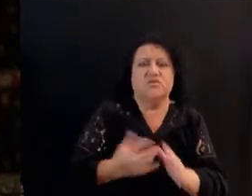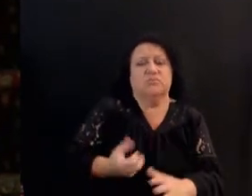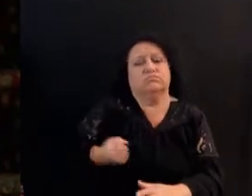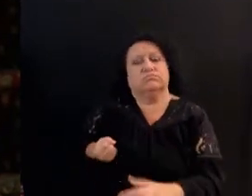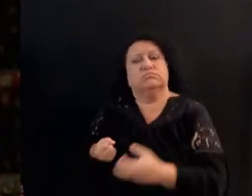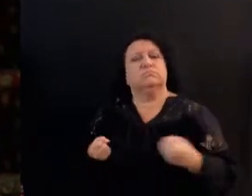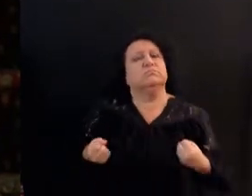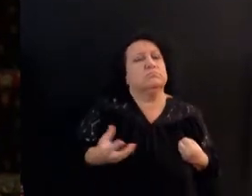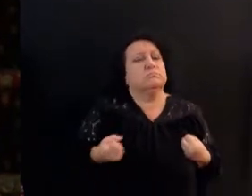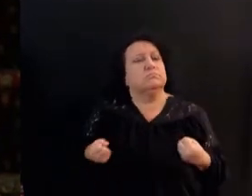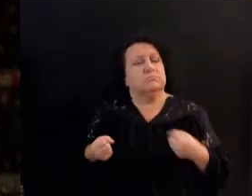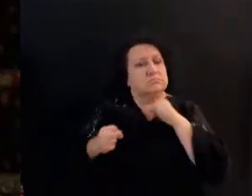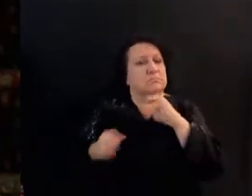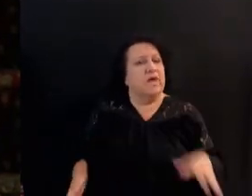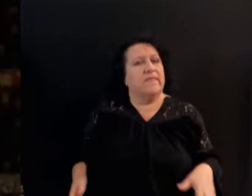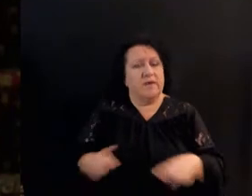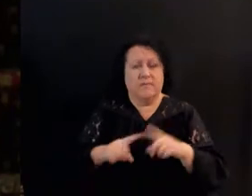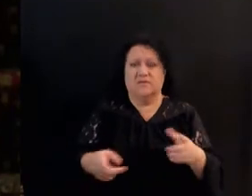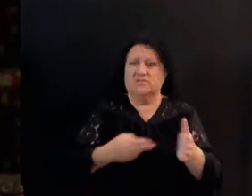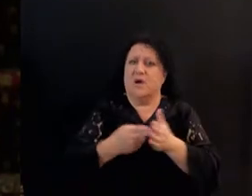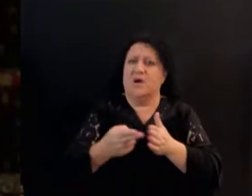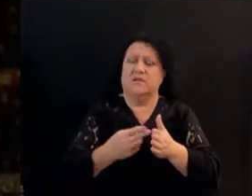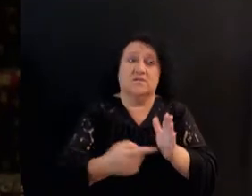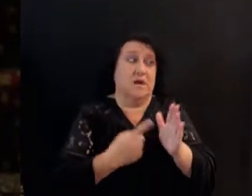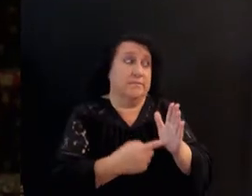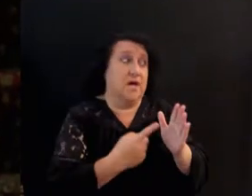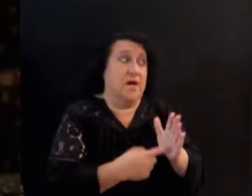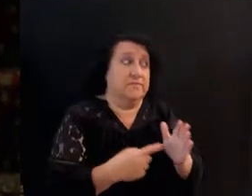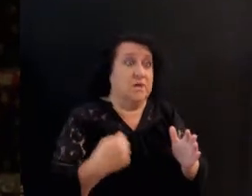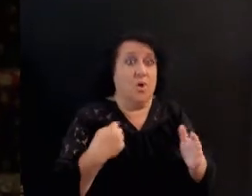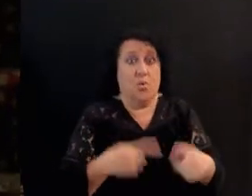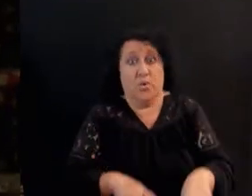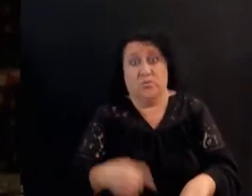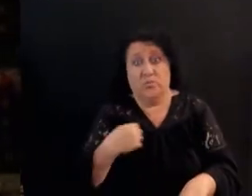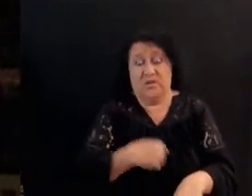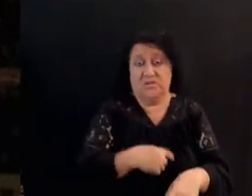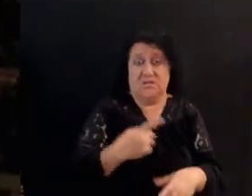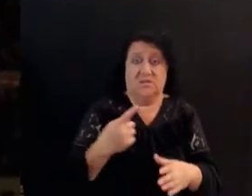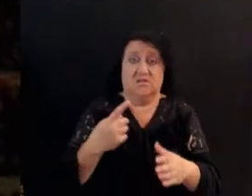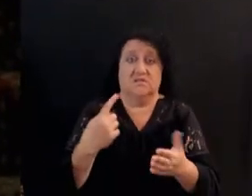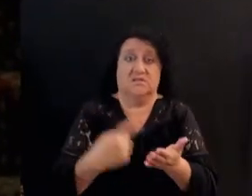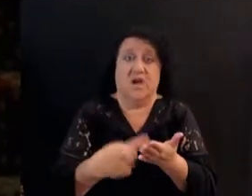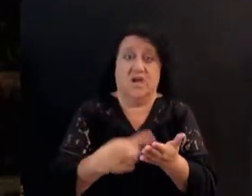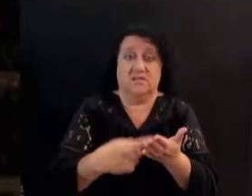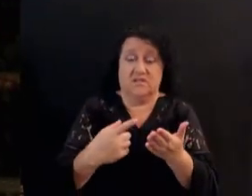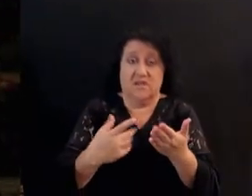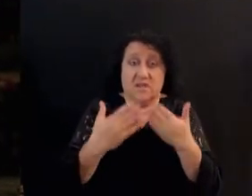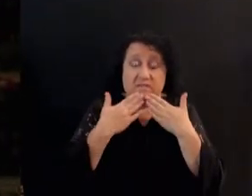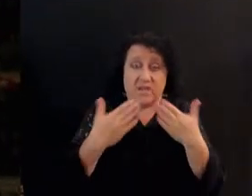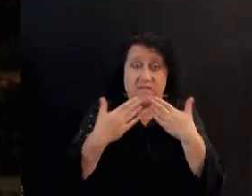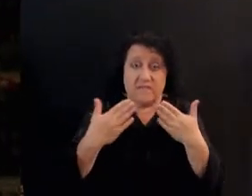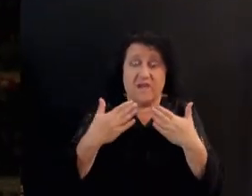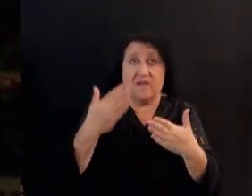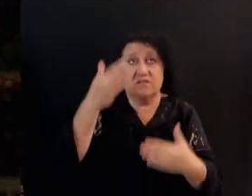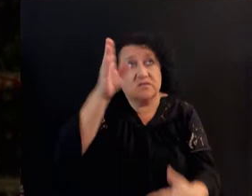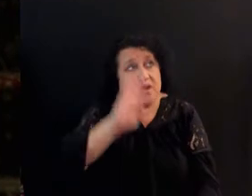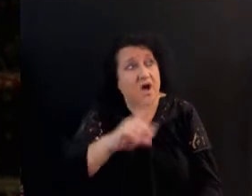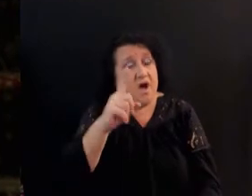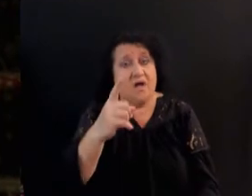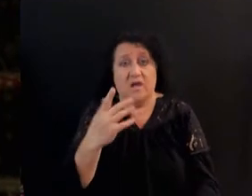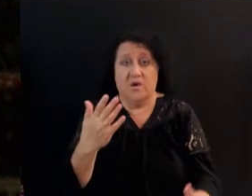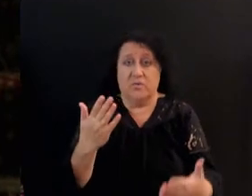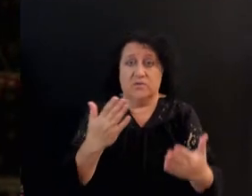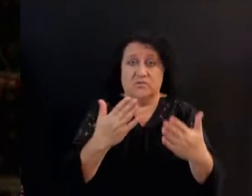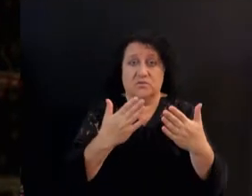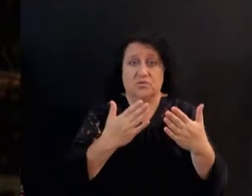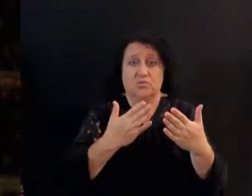just totally honest, when it comes to something like giving thanks to God, when it comes to gratitude, when it comes to appreciation, when it